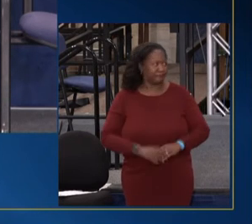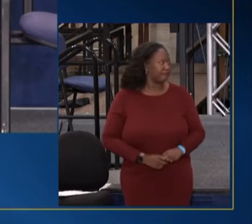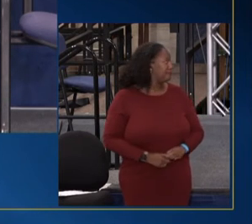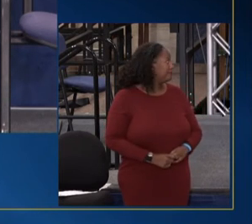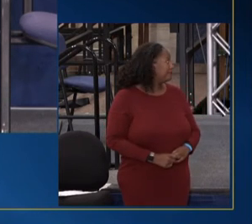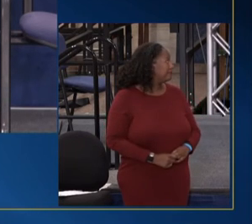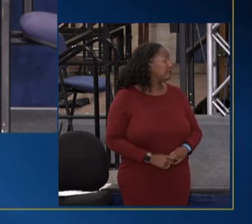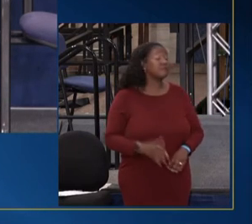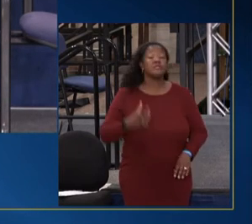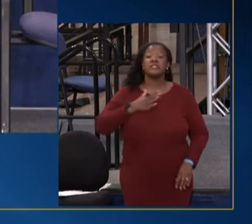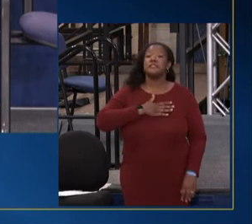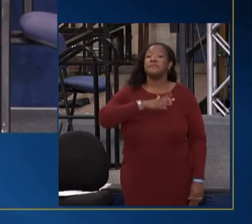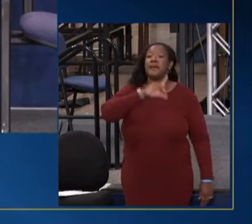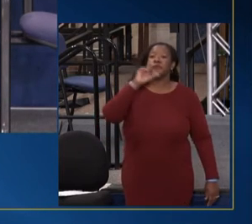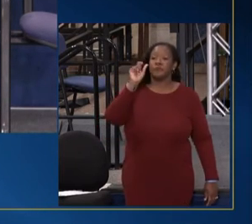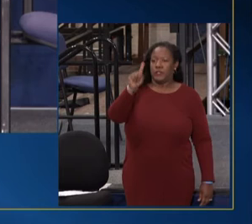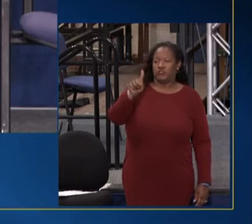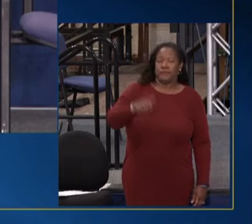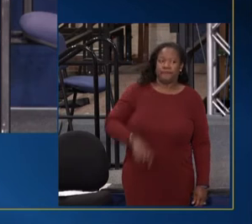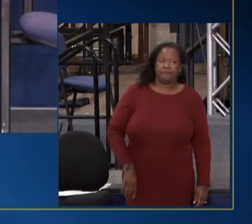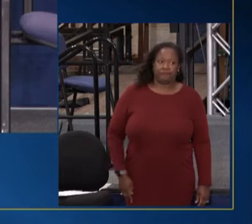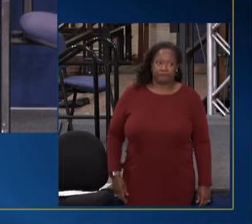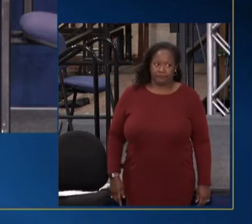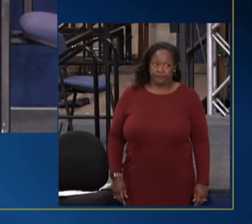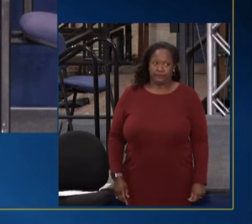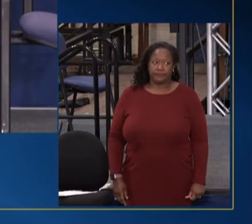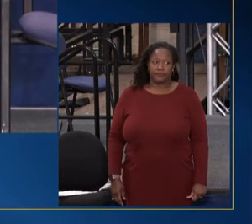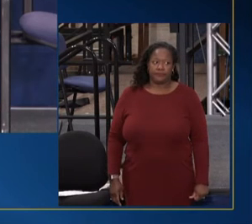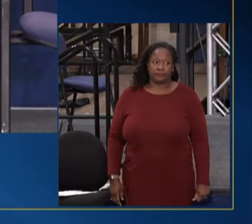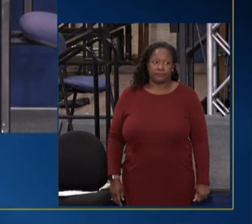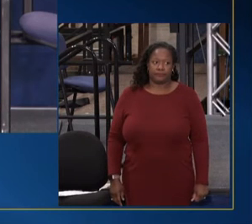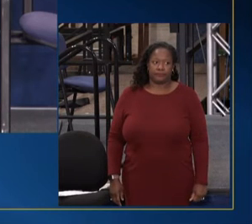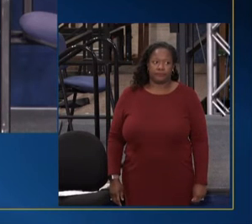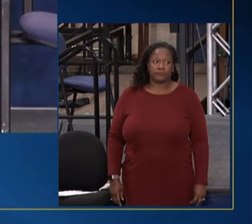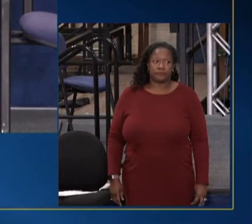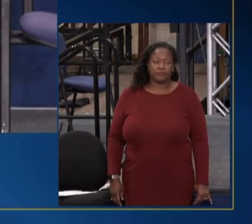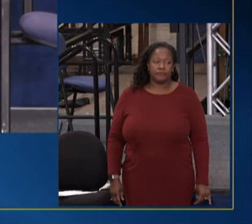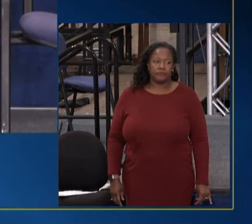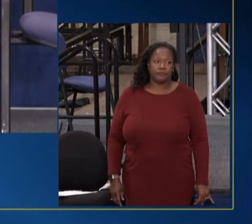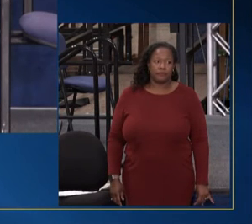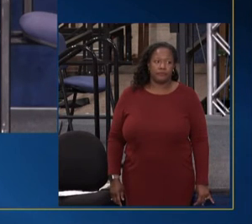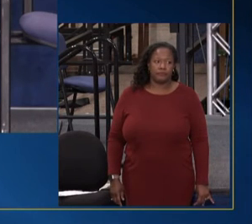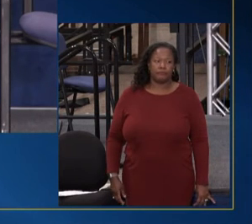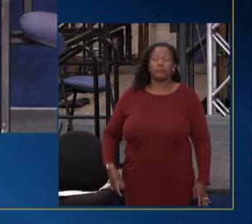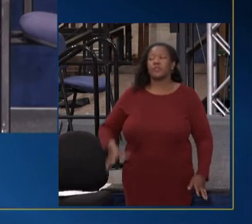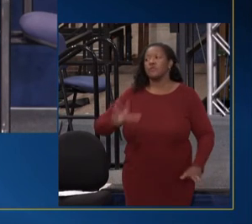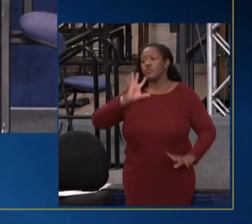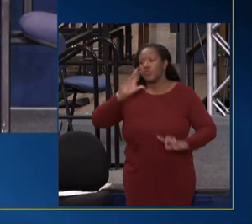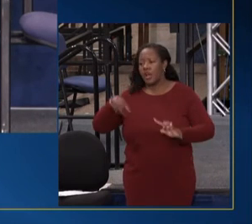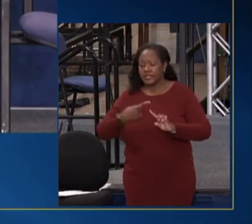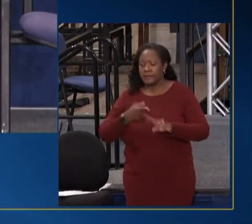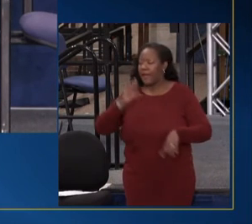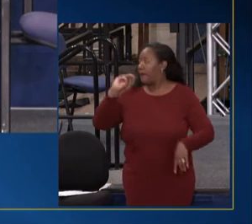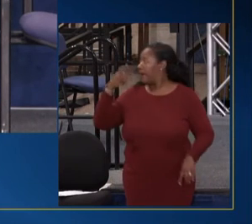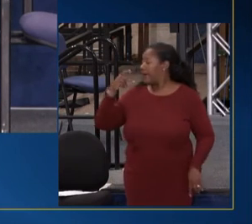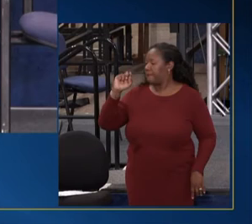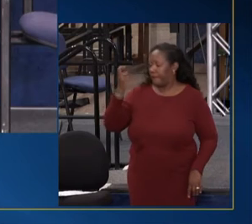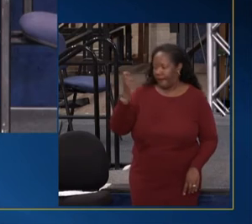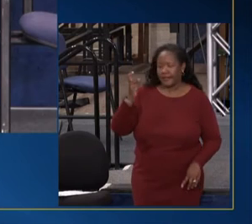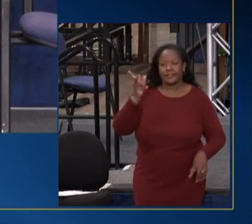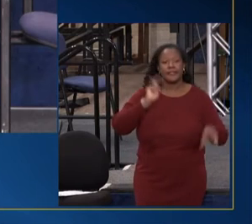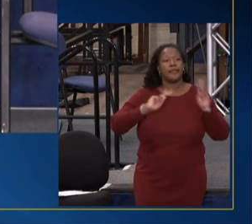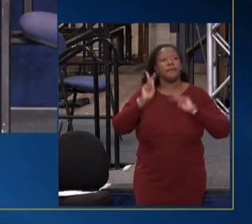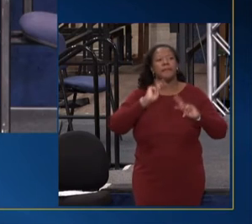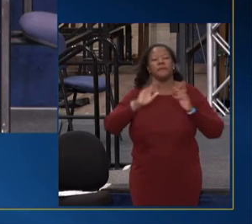My question is, we talked about Mpox and people getting tested and that some had